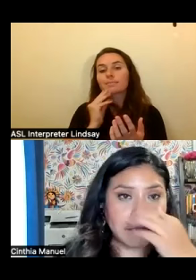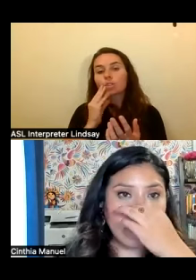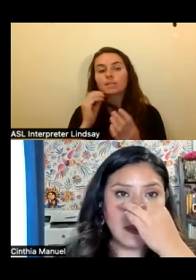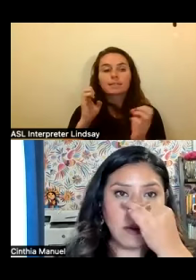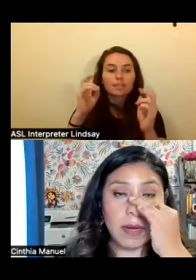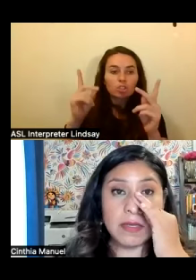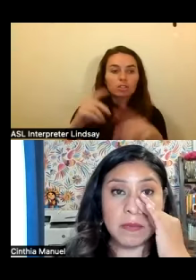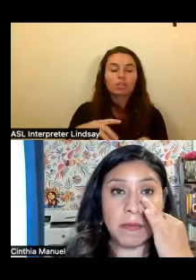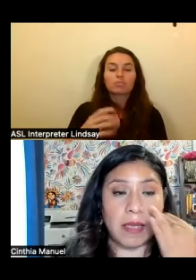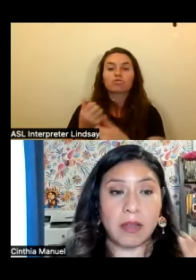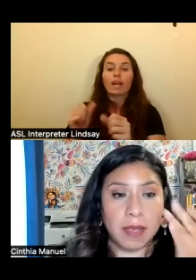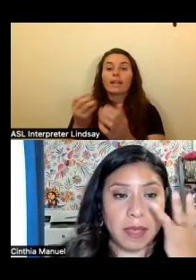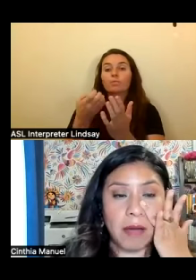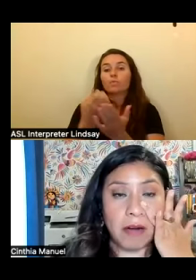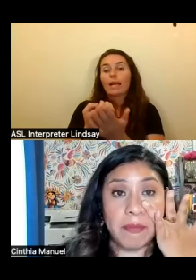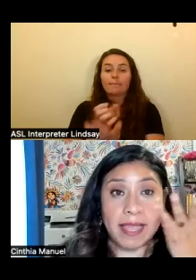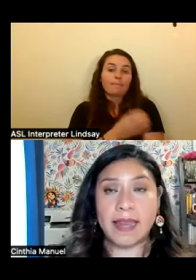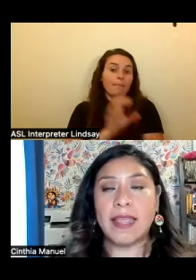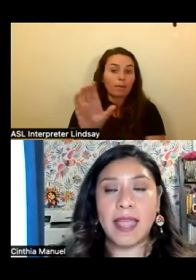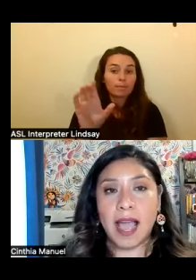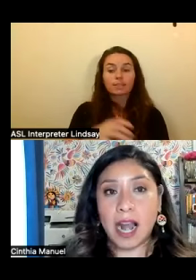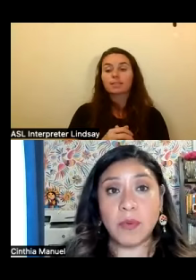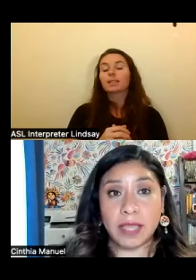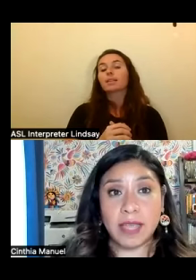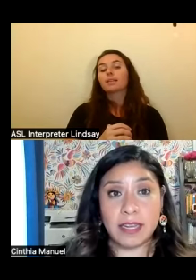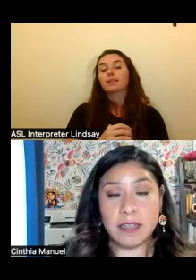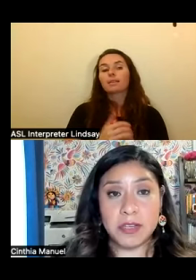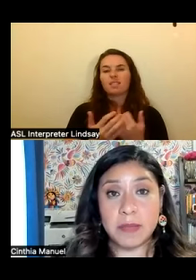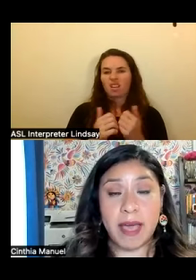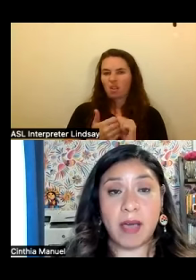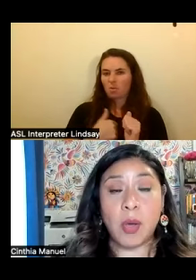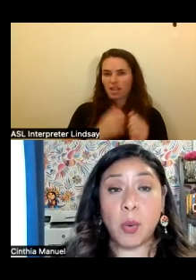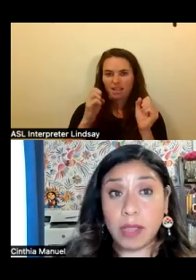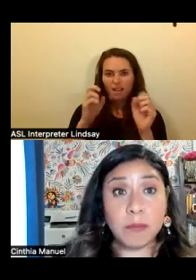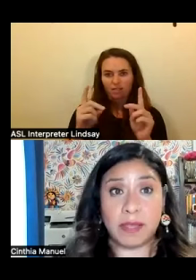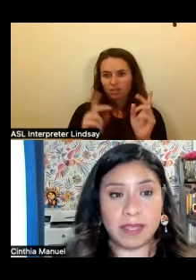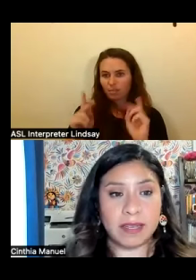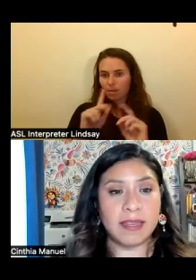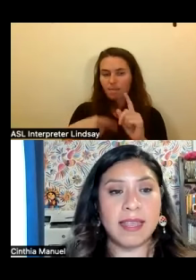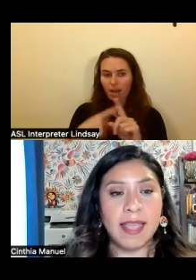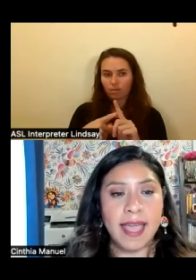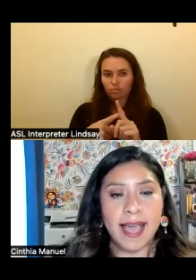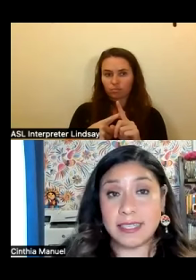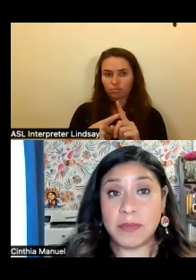empowerment. When it comes to economic empowerment, again, how are we educating individuals about wealth building?